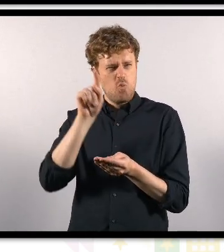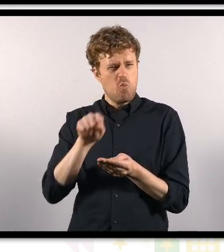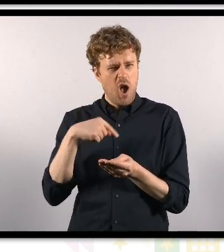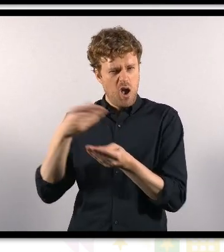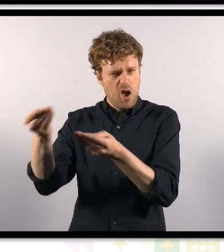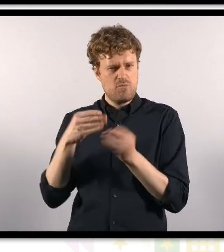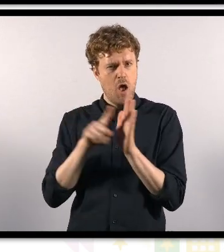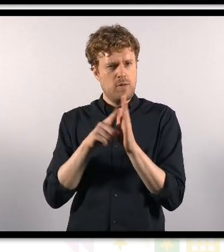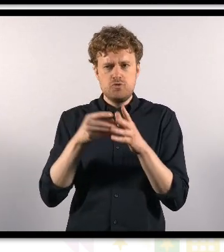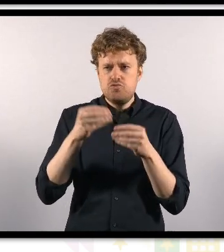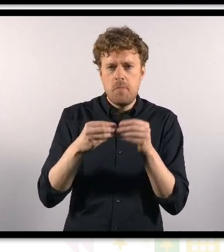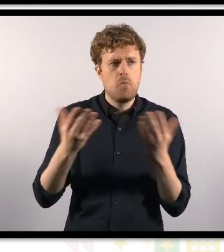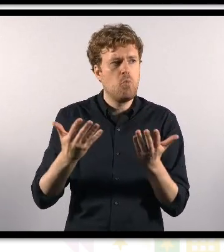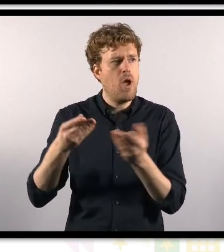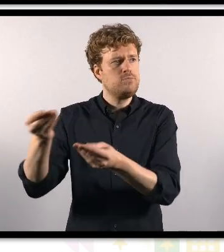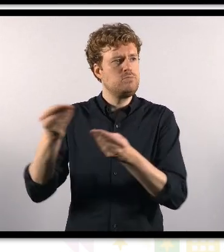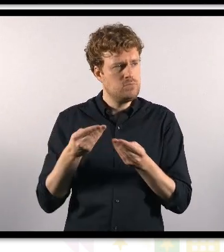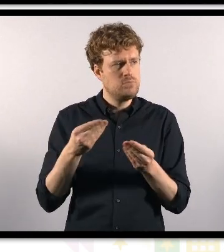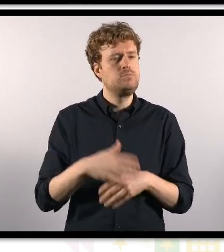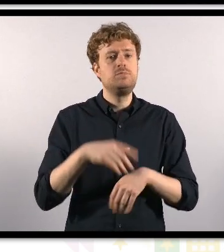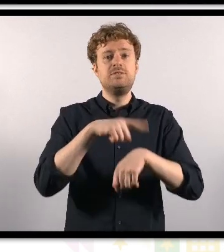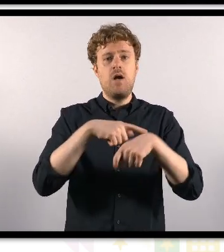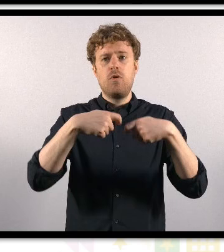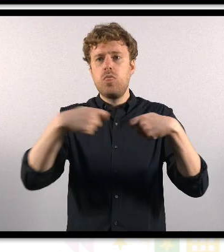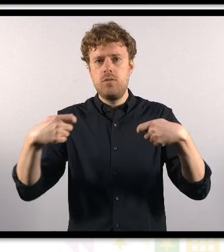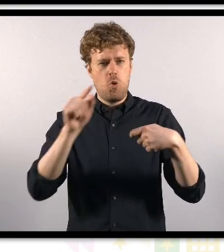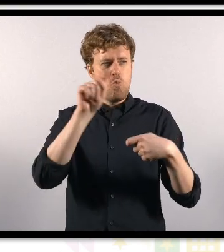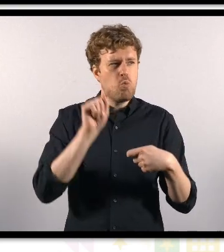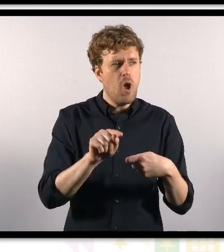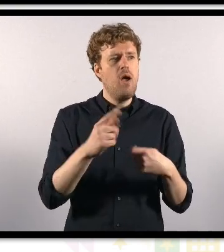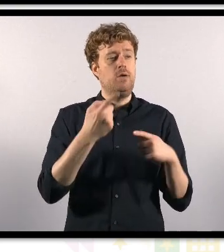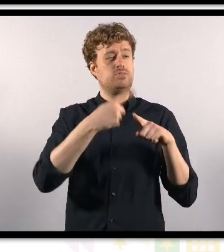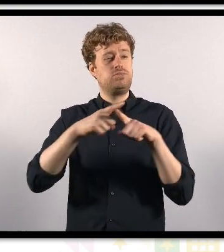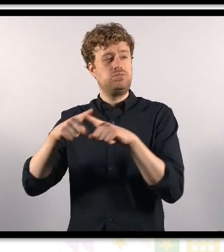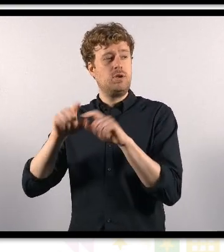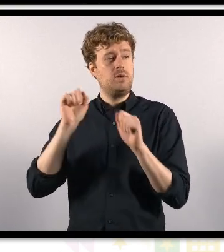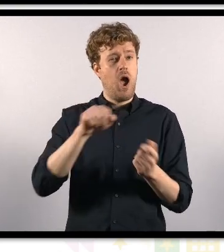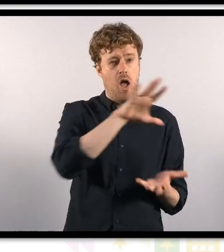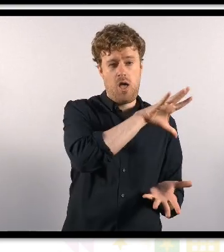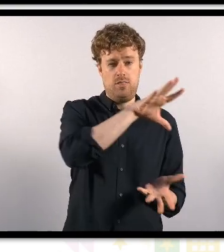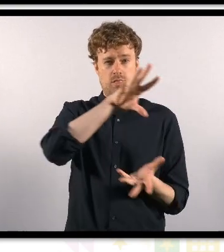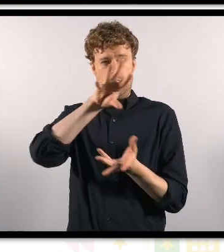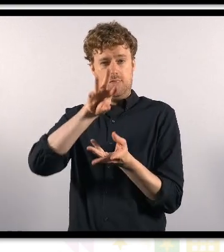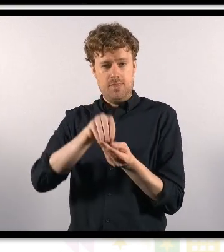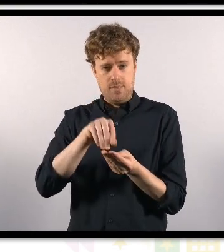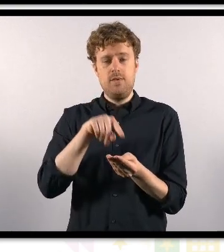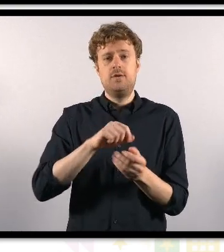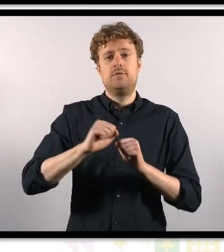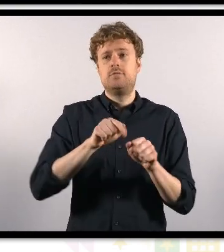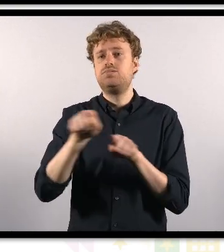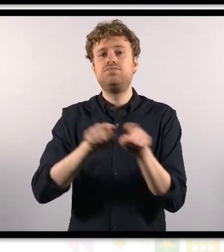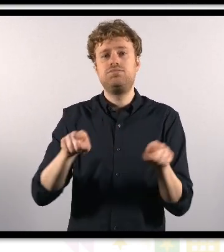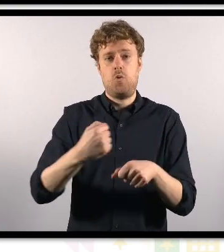it's better for us to figure out ways in how in which we can remove the probabilistic nature of LLMs. And the best